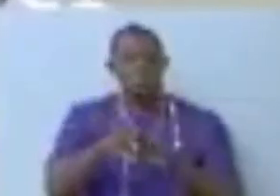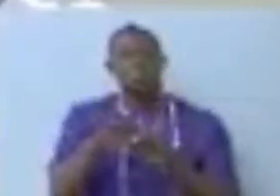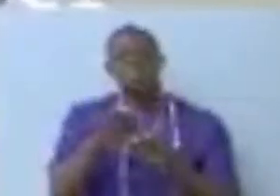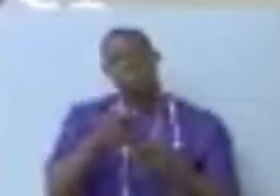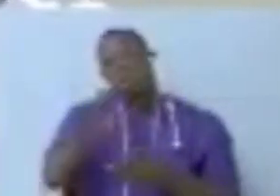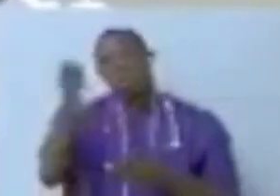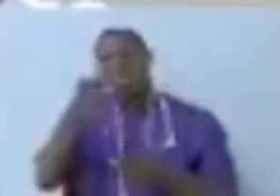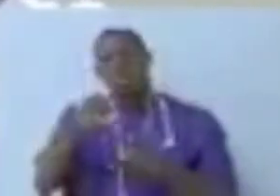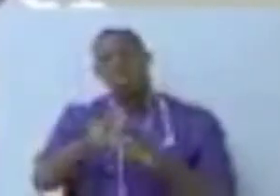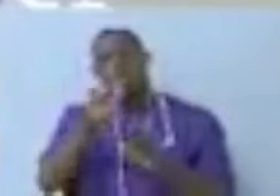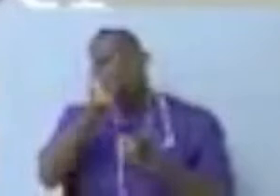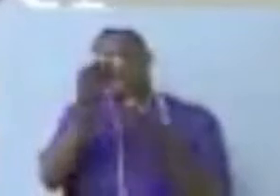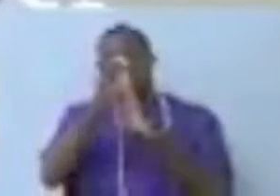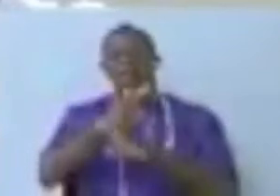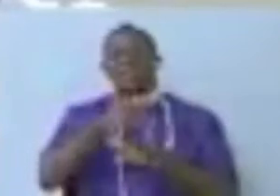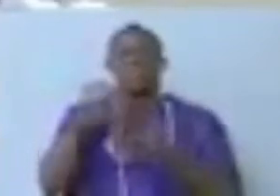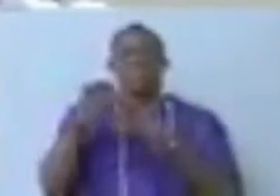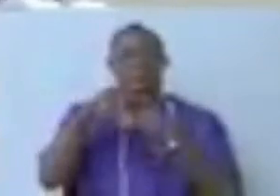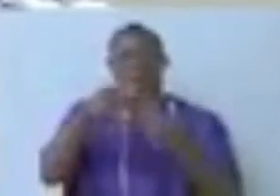by